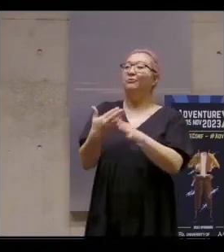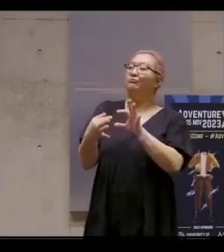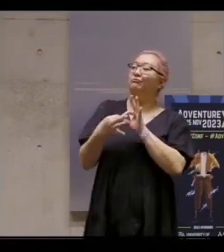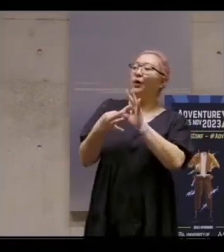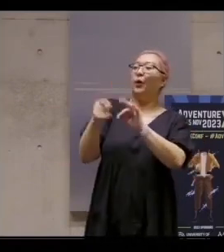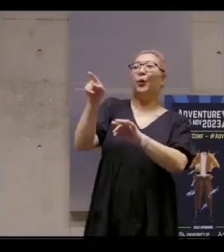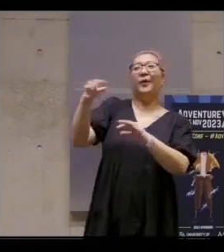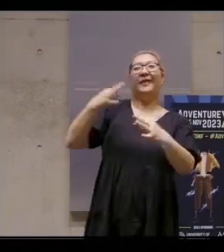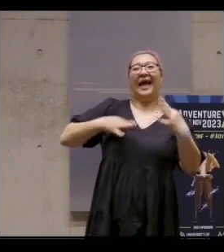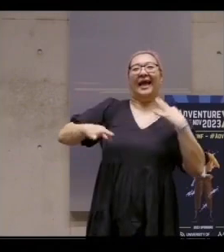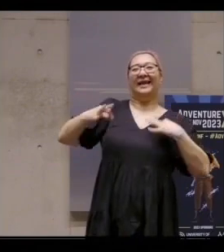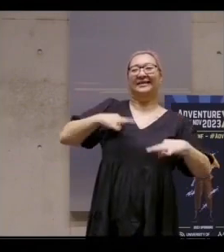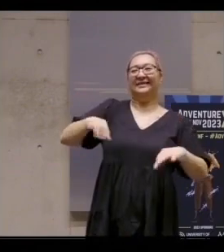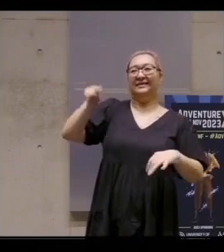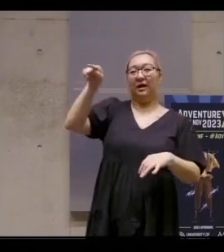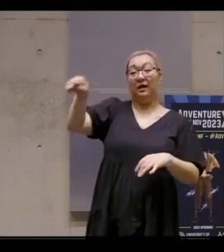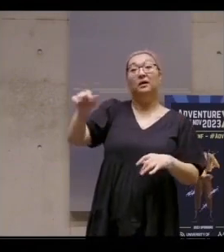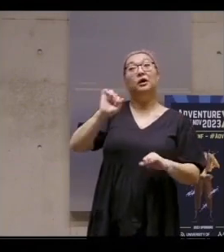feel safe, because,